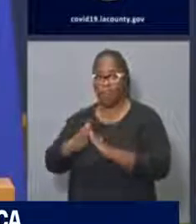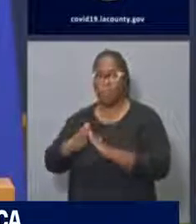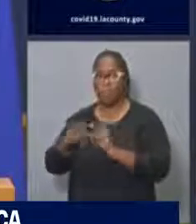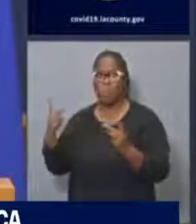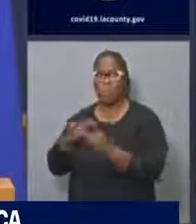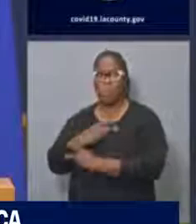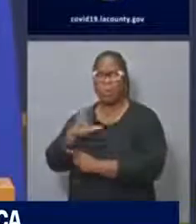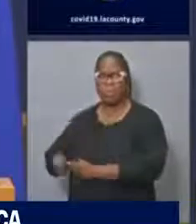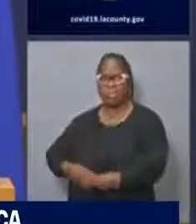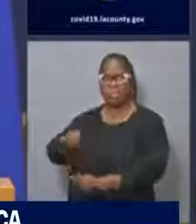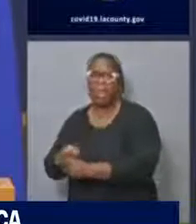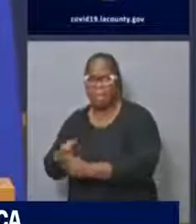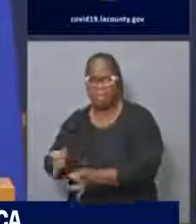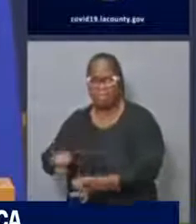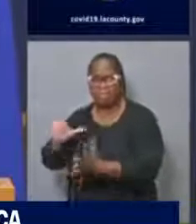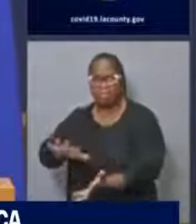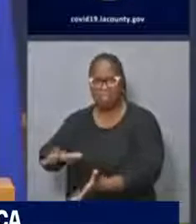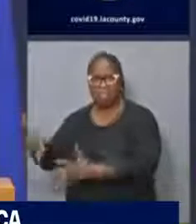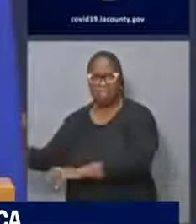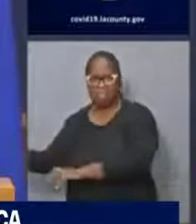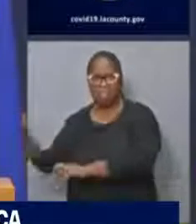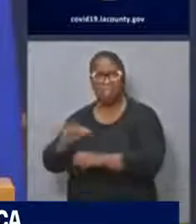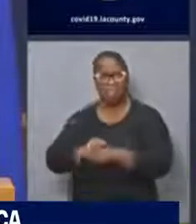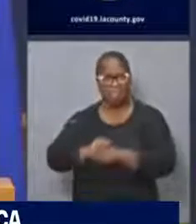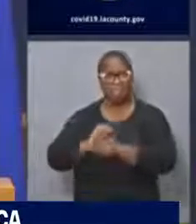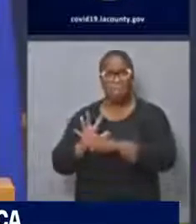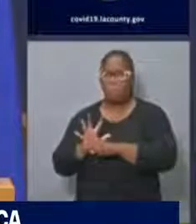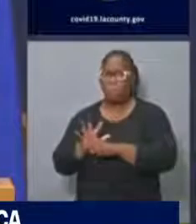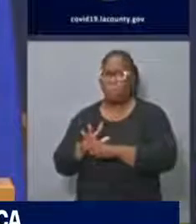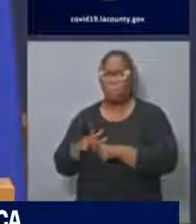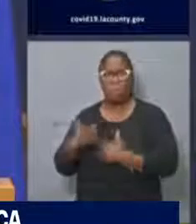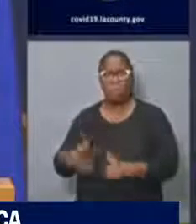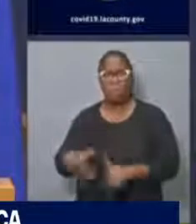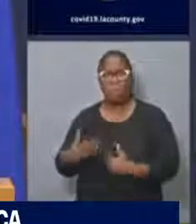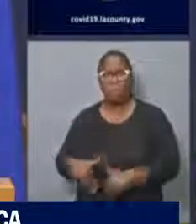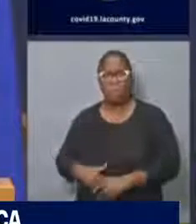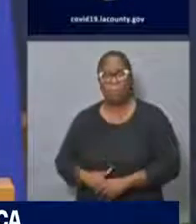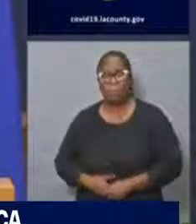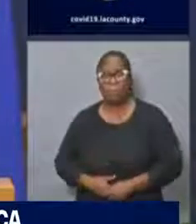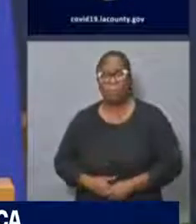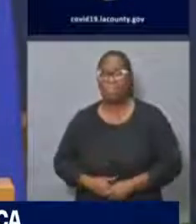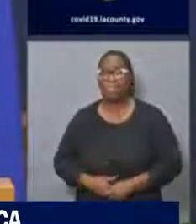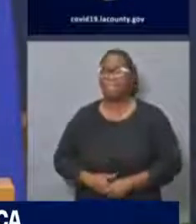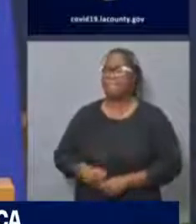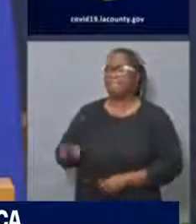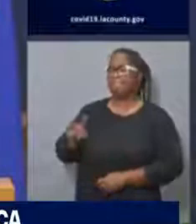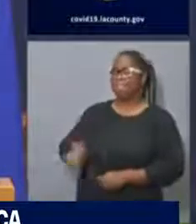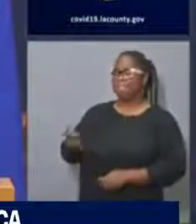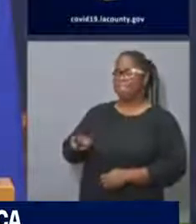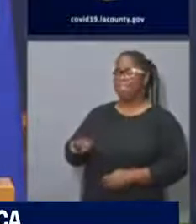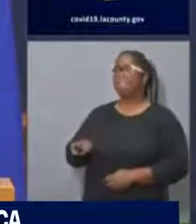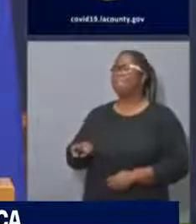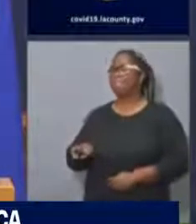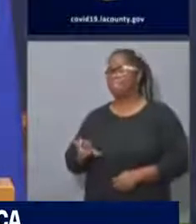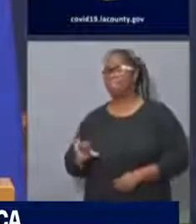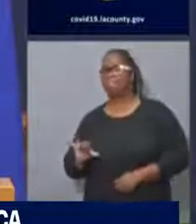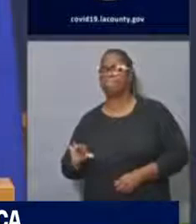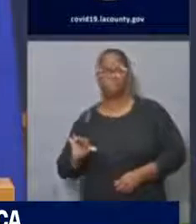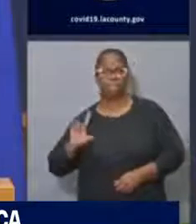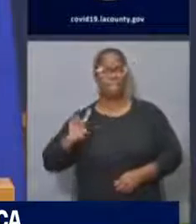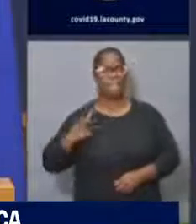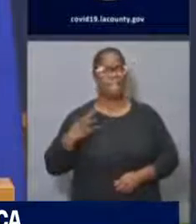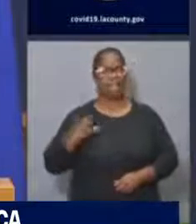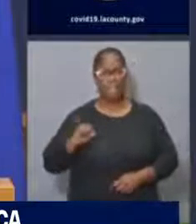by COVID-19. And that understanding is and has been guiding DHS's response with respect